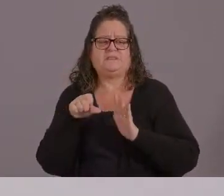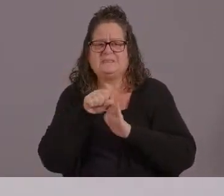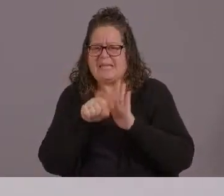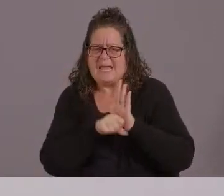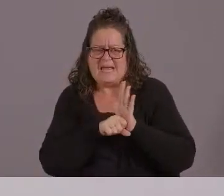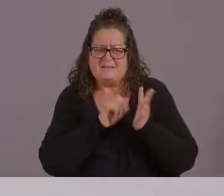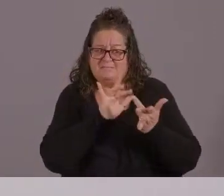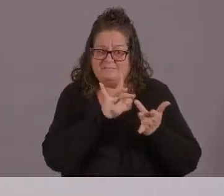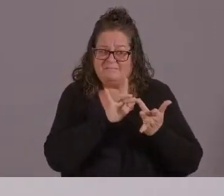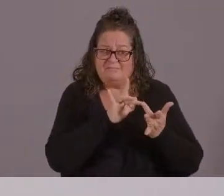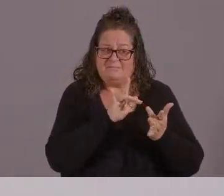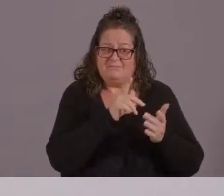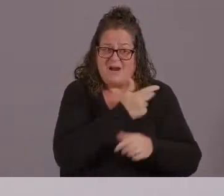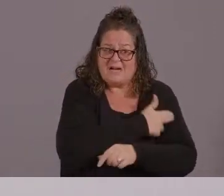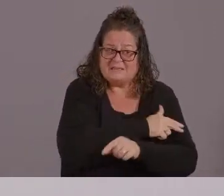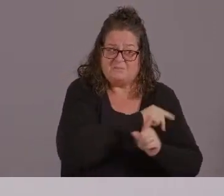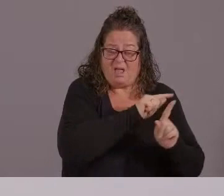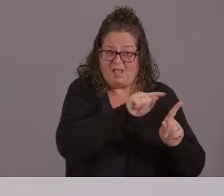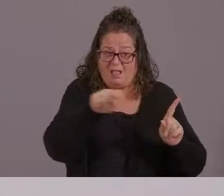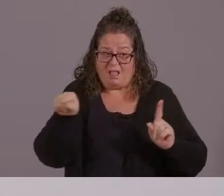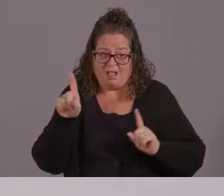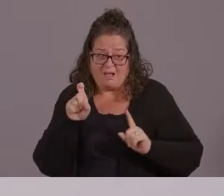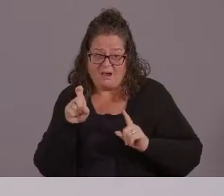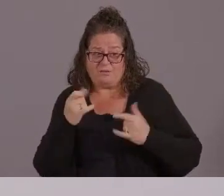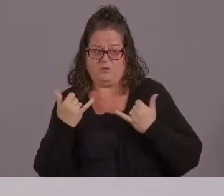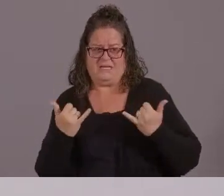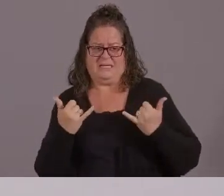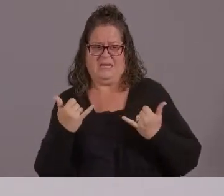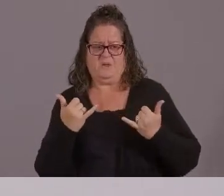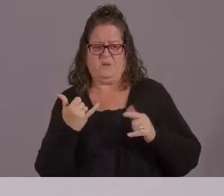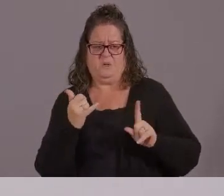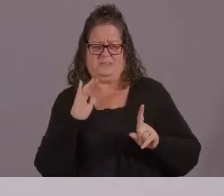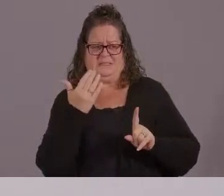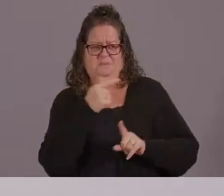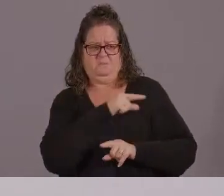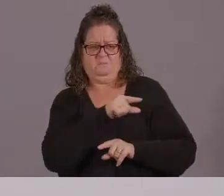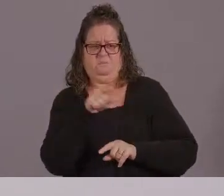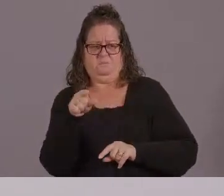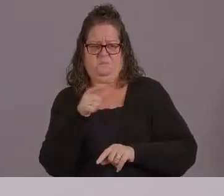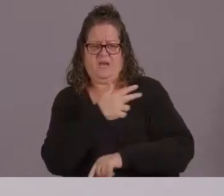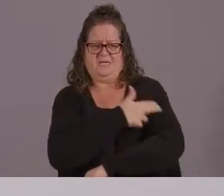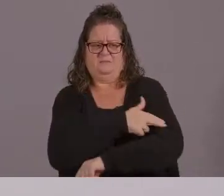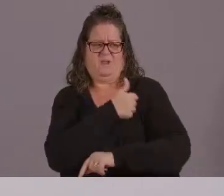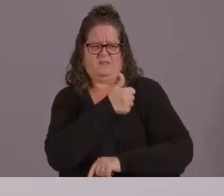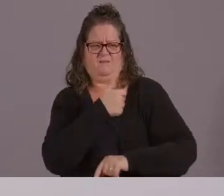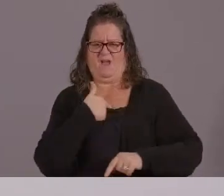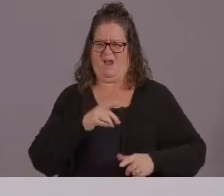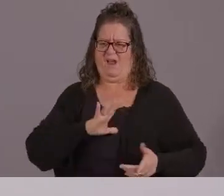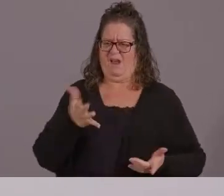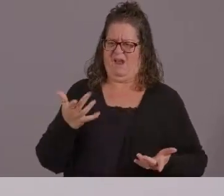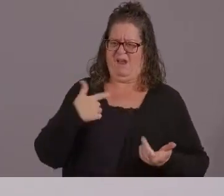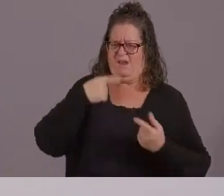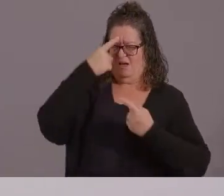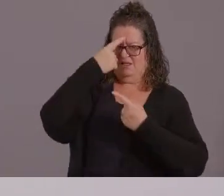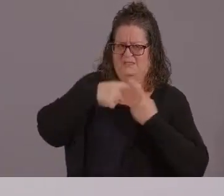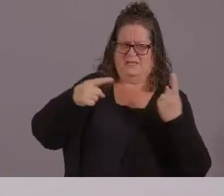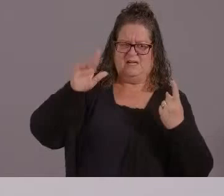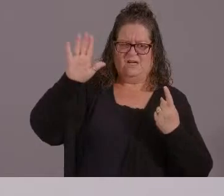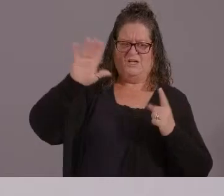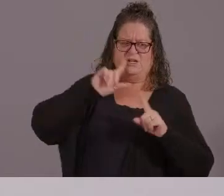kind of feeling a little bit frustrated with yesterday's decision? Did the state consult with any of these hospital groups